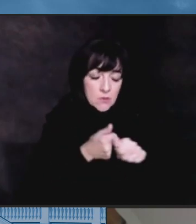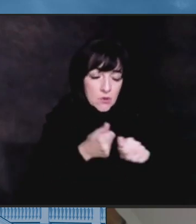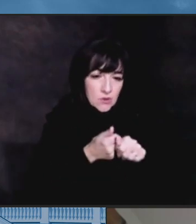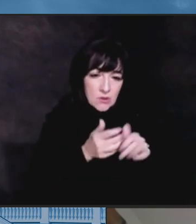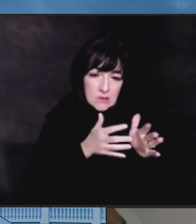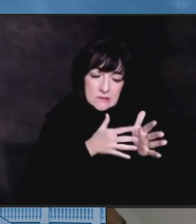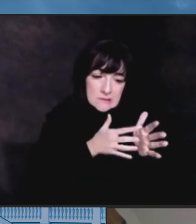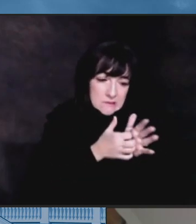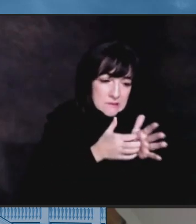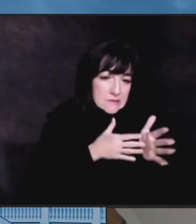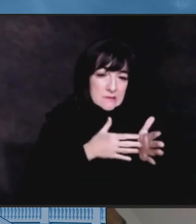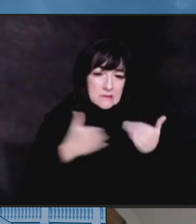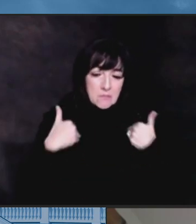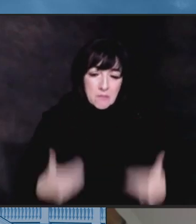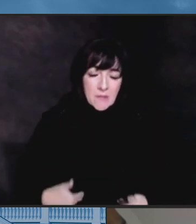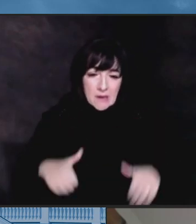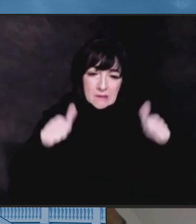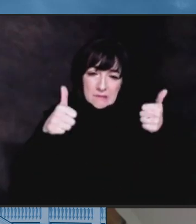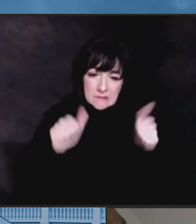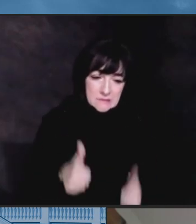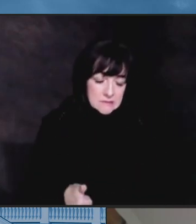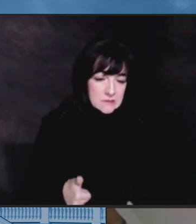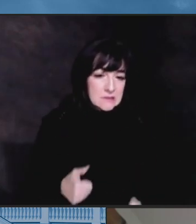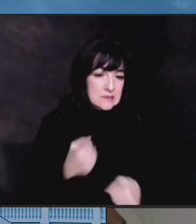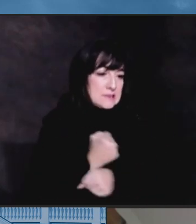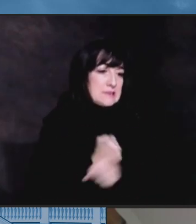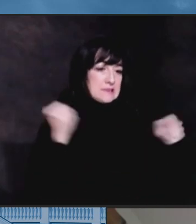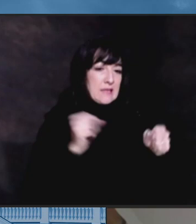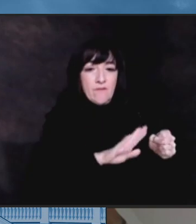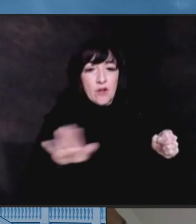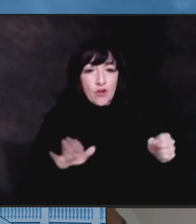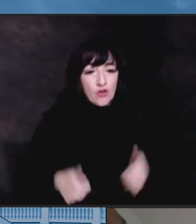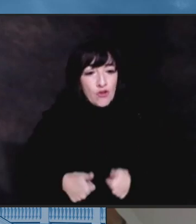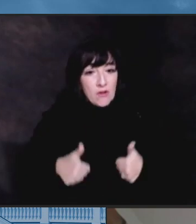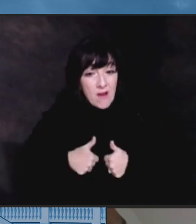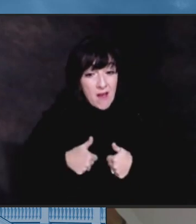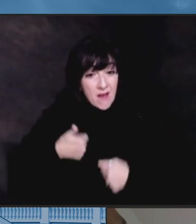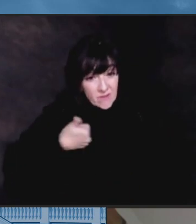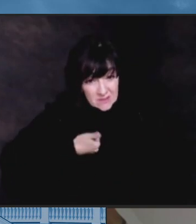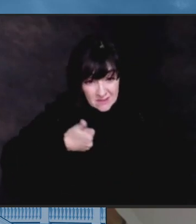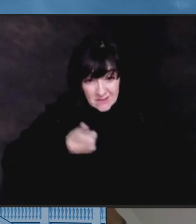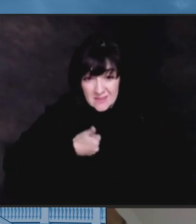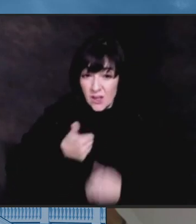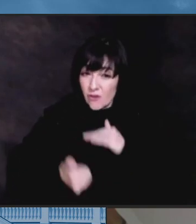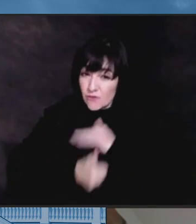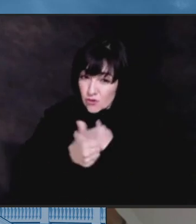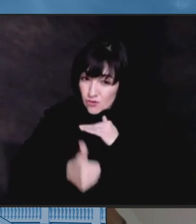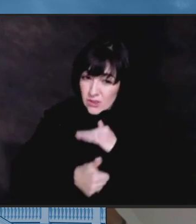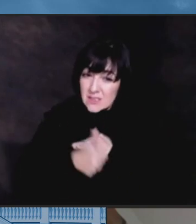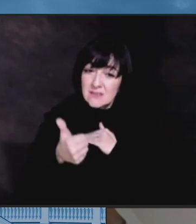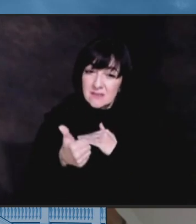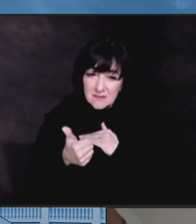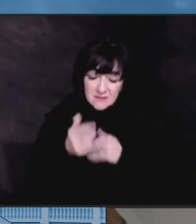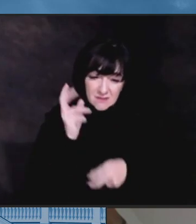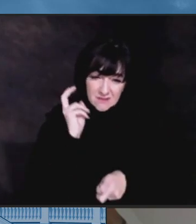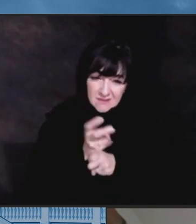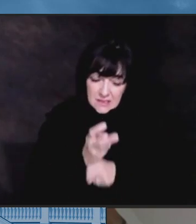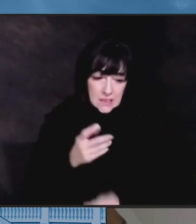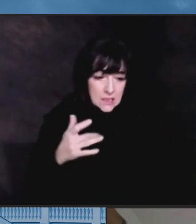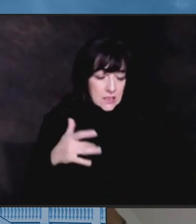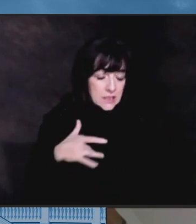vulnerable, saving lives, putting themselves at risk, and at times feeling